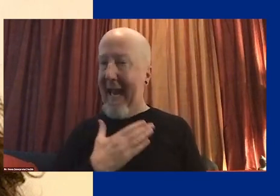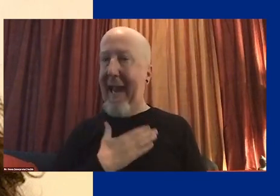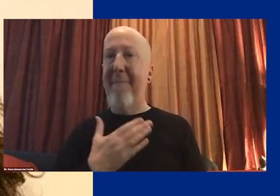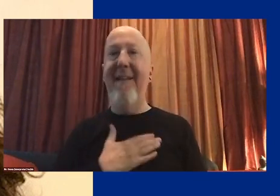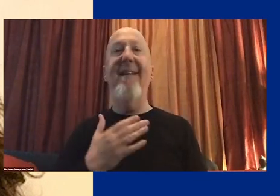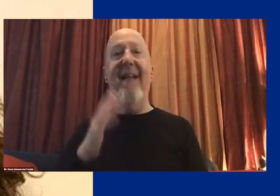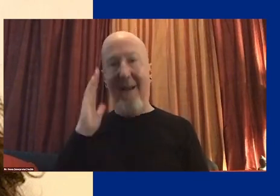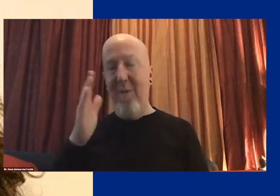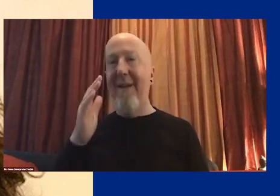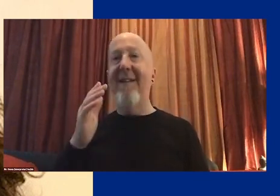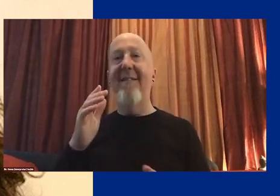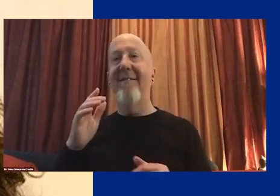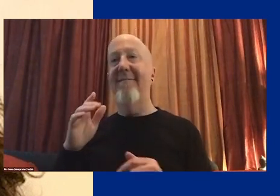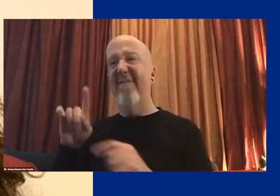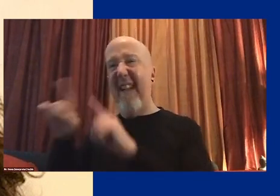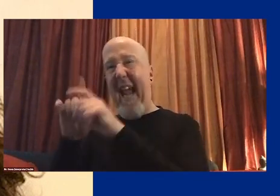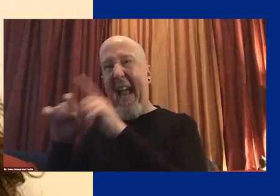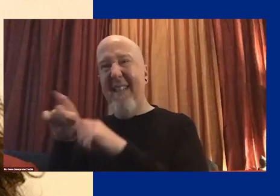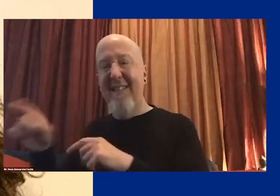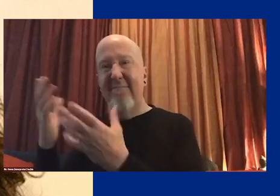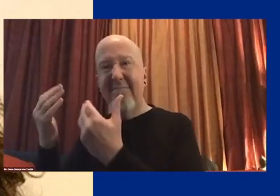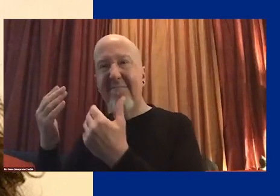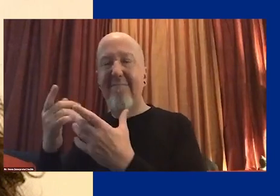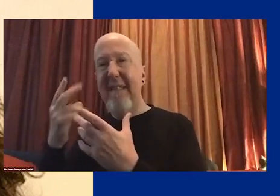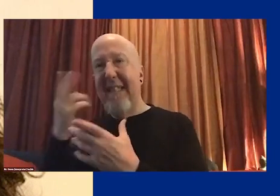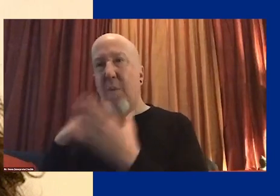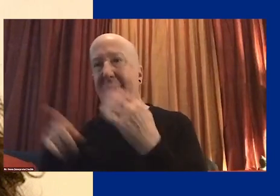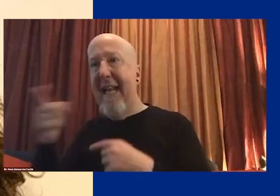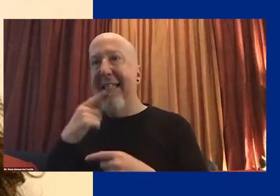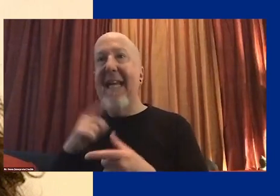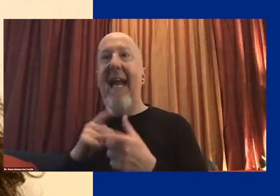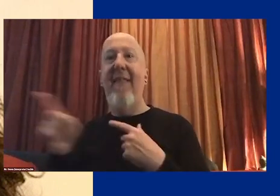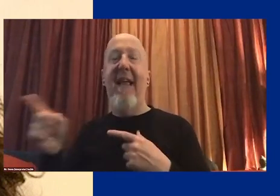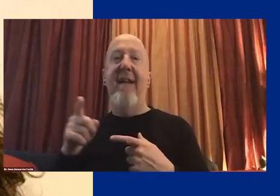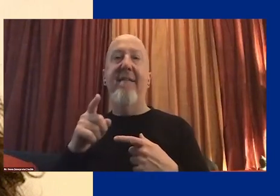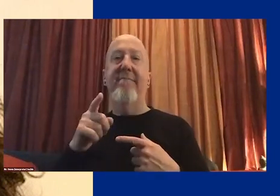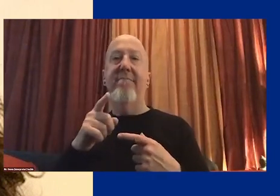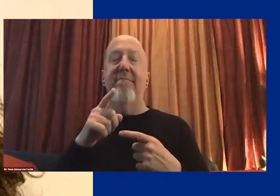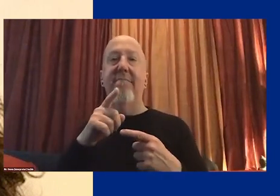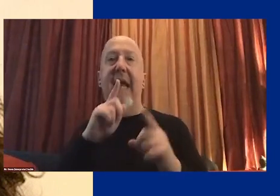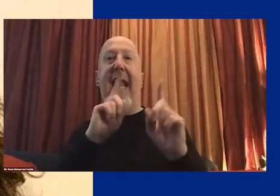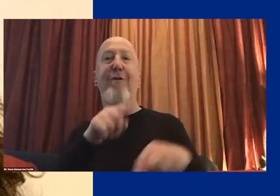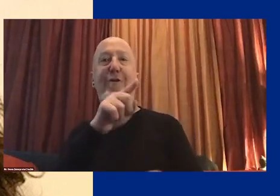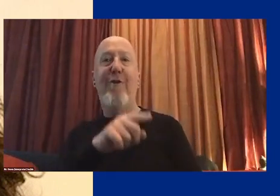ask them offline and see what they say and give the answer back to you.